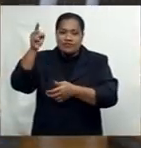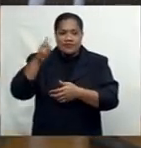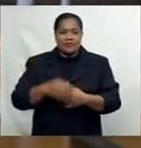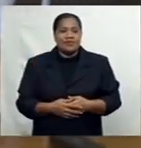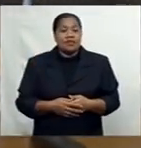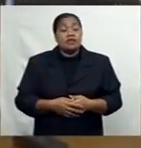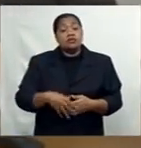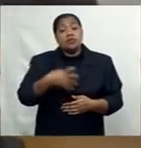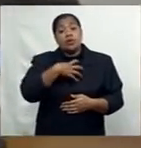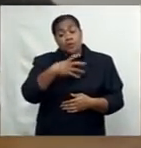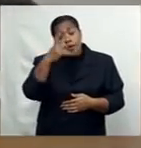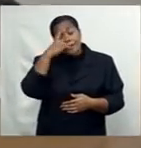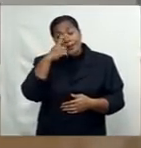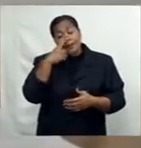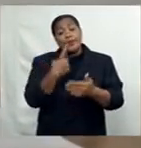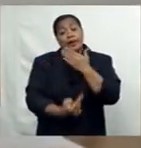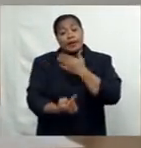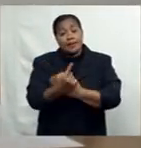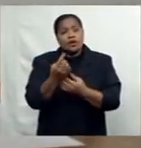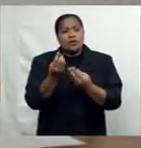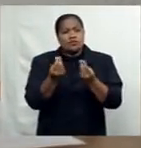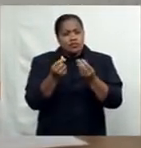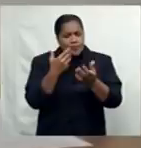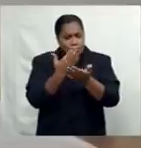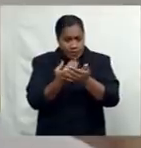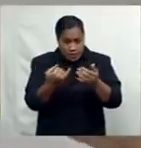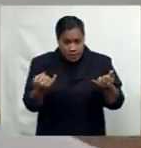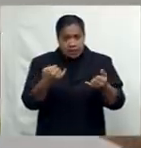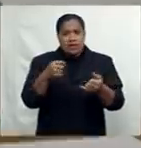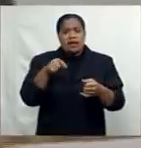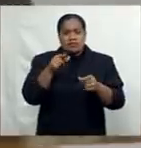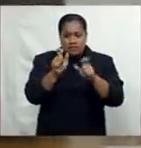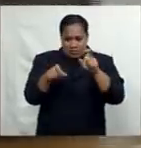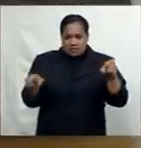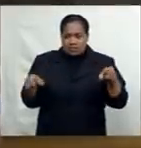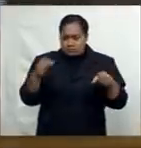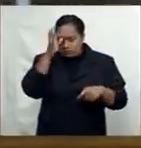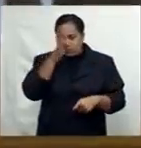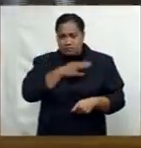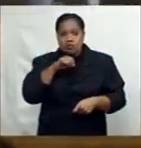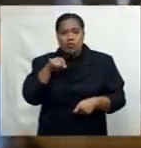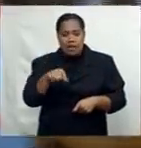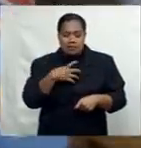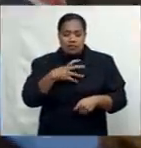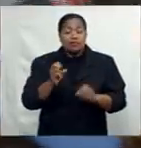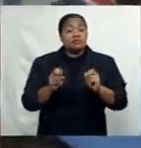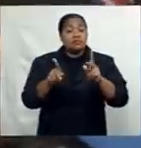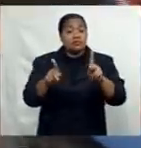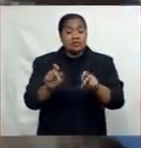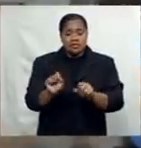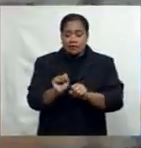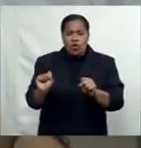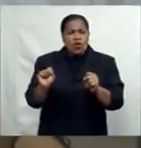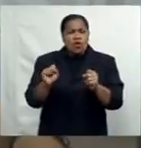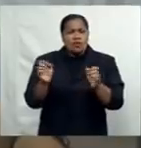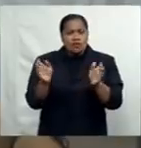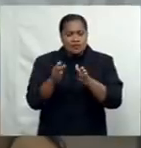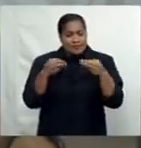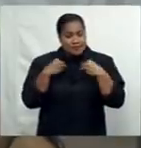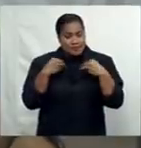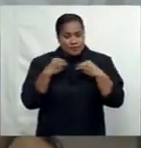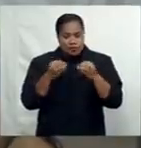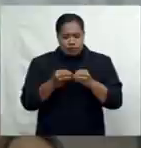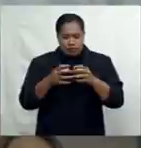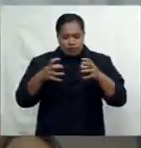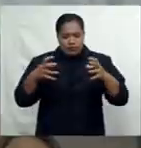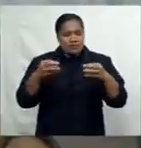shopping online, stakeholders believe this will quickly give MSMEs more opportunities to grow their business. One of the things that we've seen